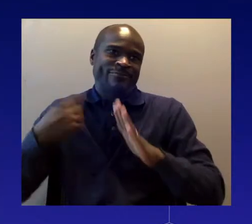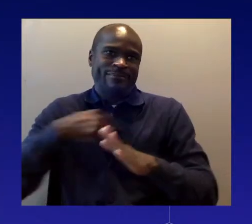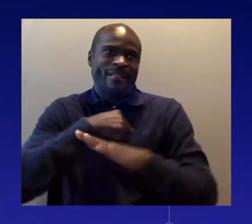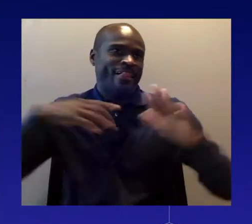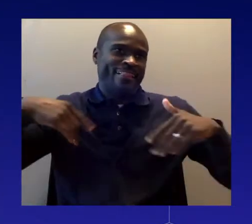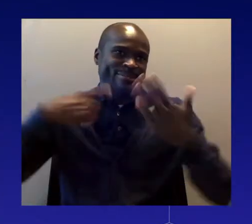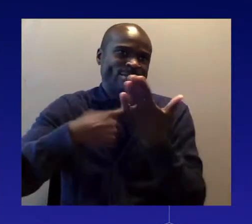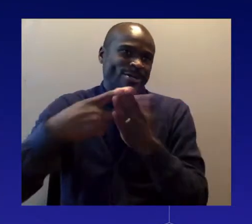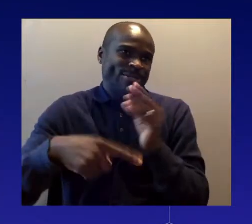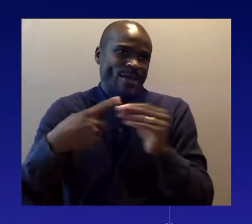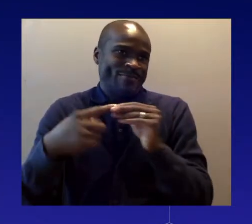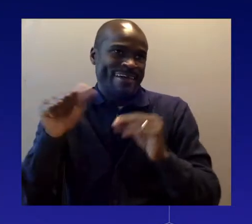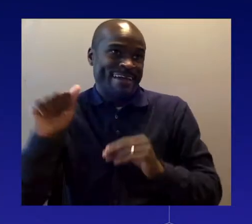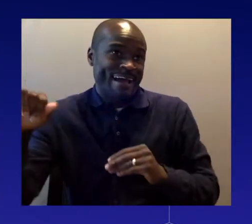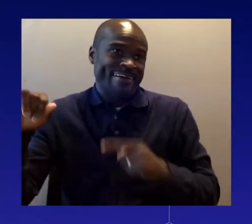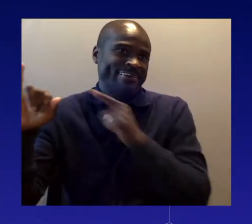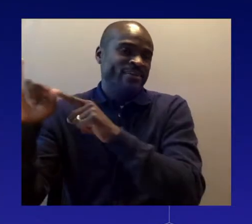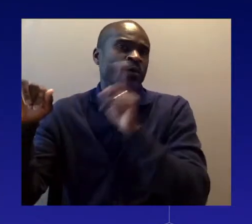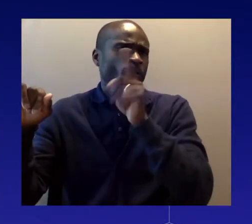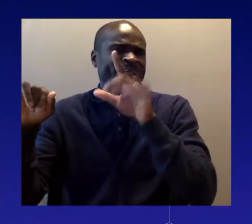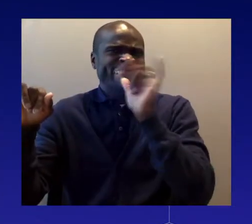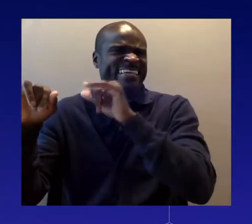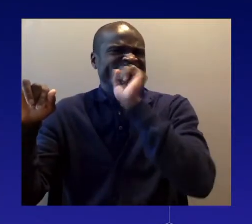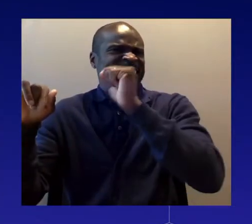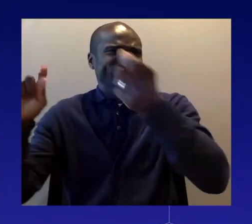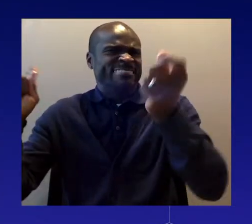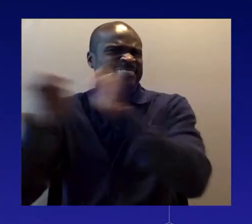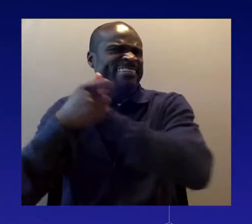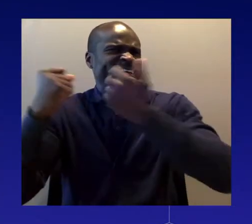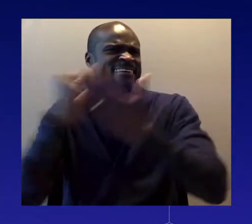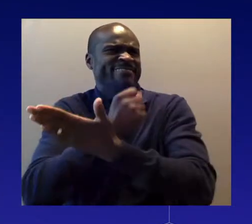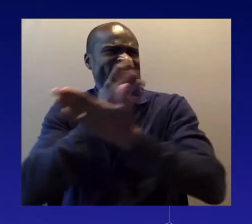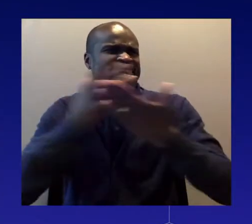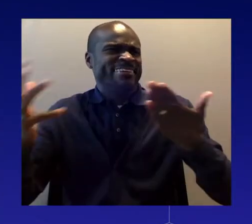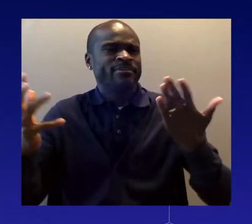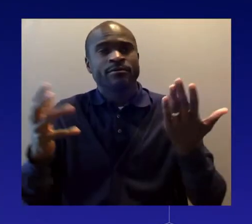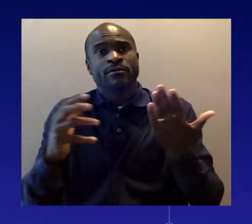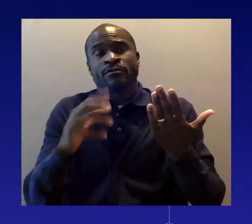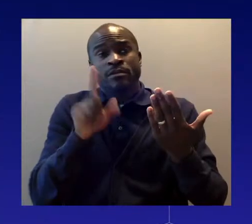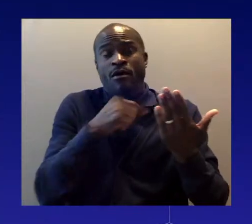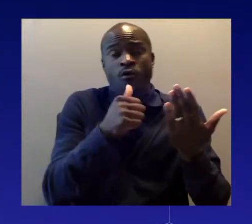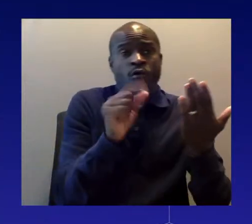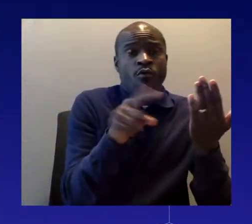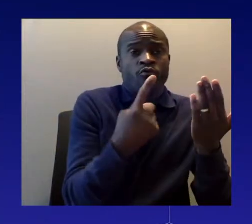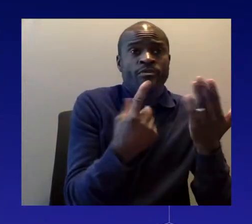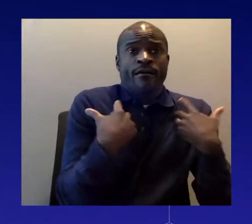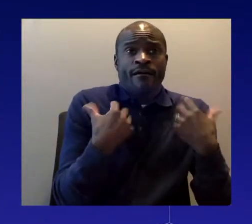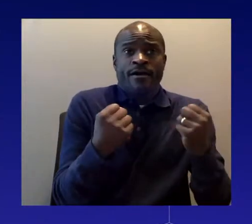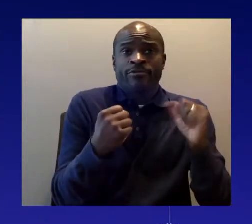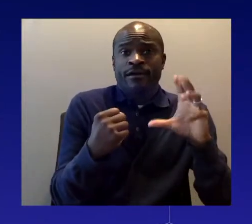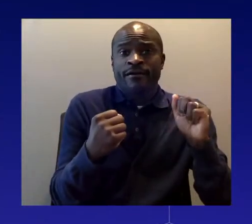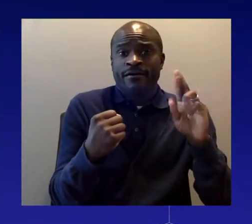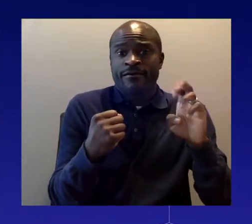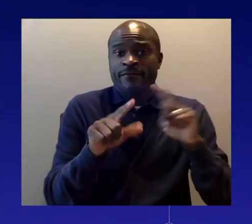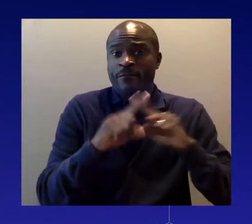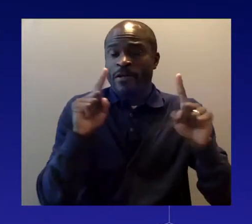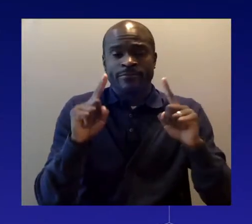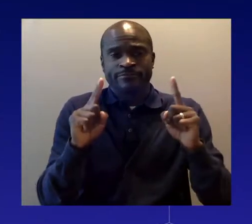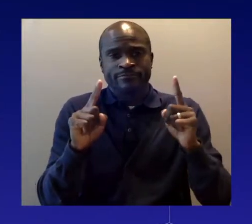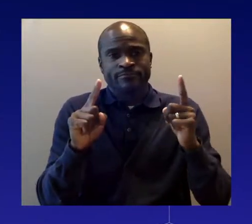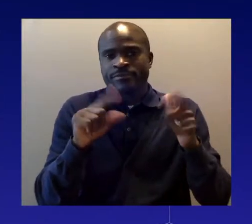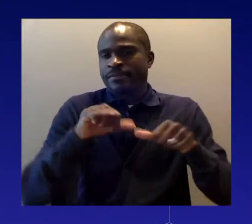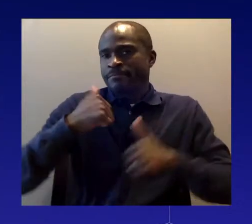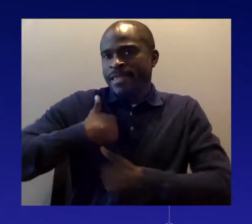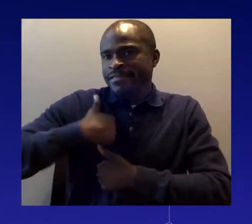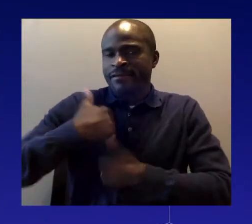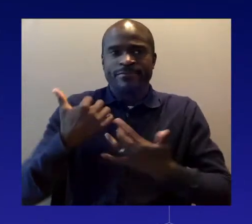not just healthcare, right, but every sector, whether it's education, the military, defense,